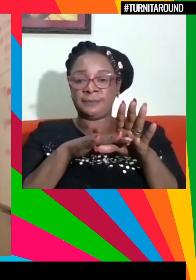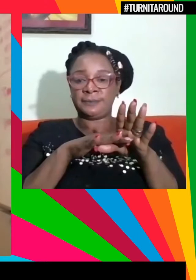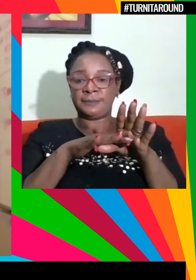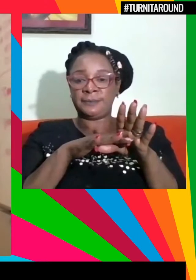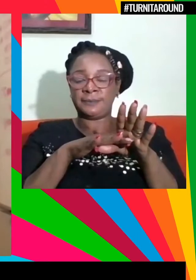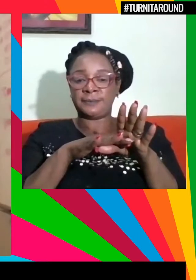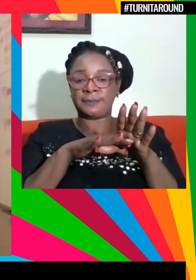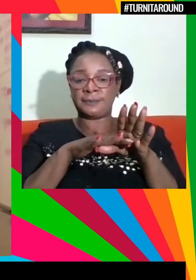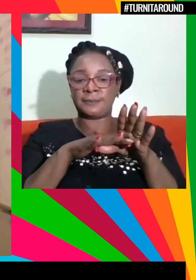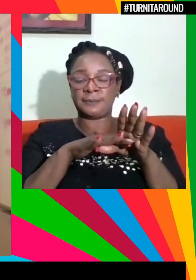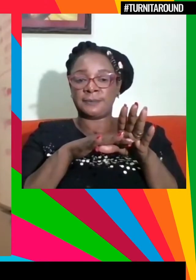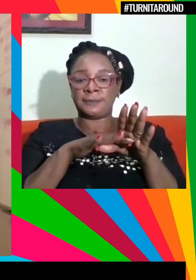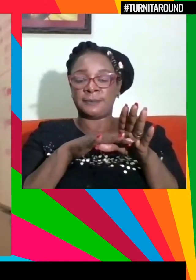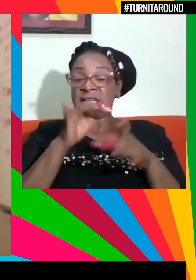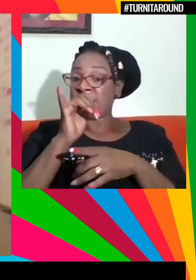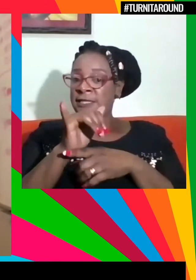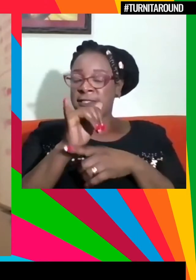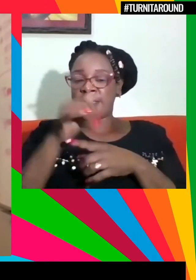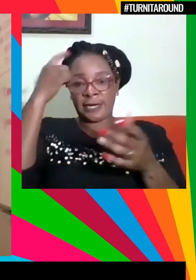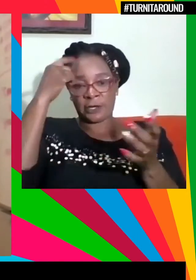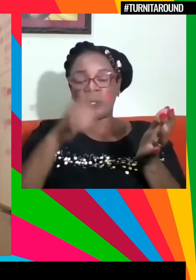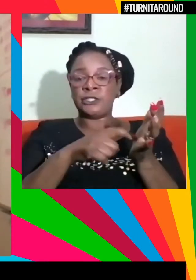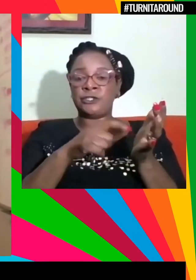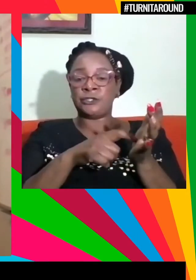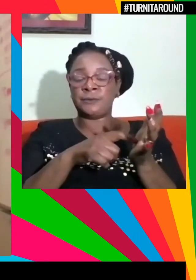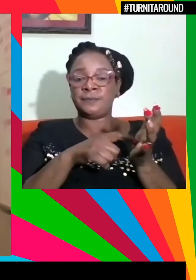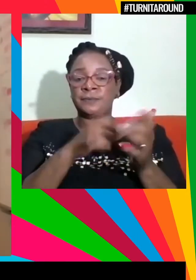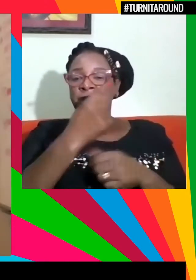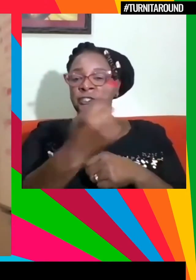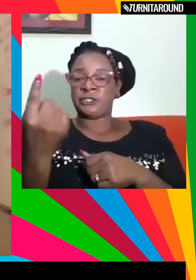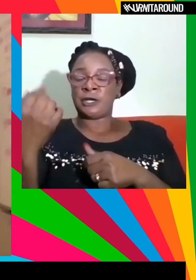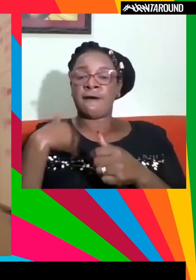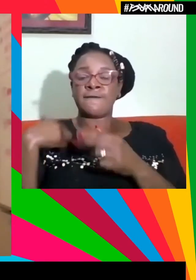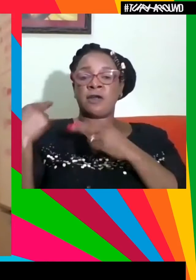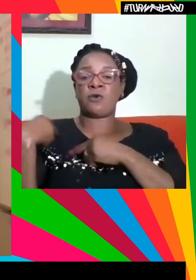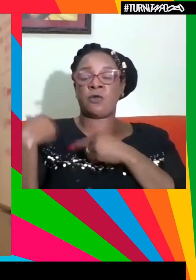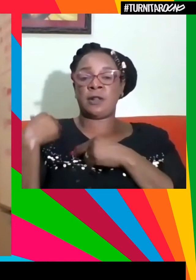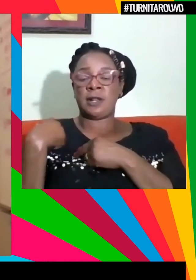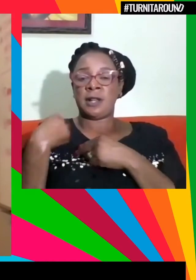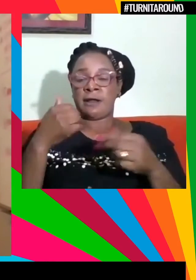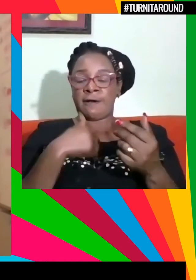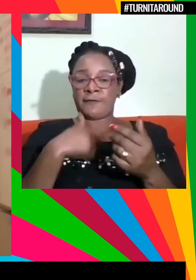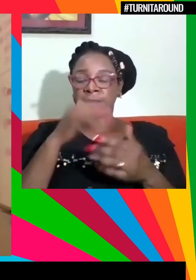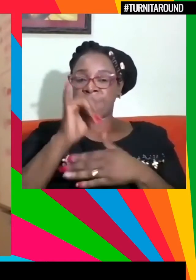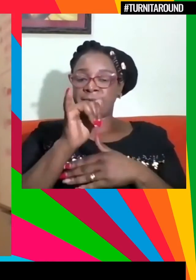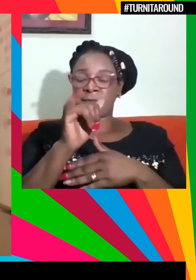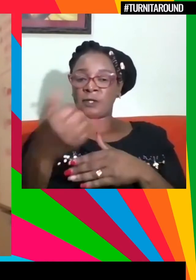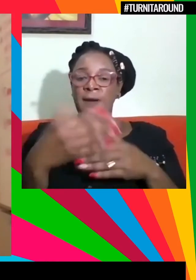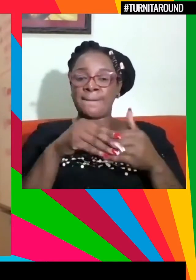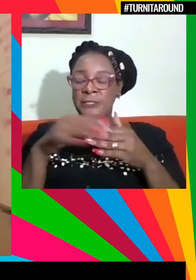Consortium. And this is really the recognition that they each have a role to play in turning off the tap on plastic